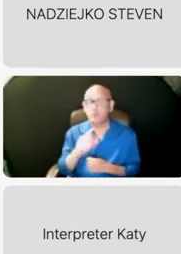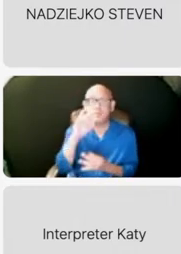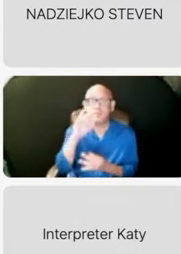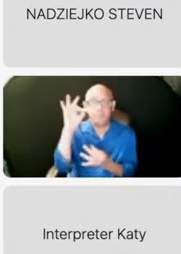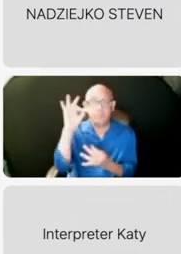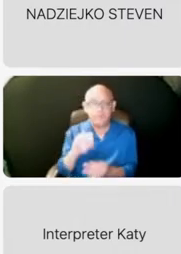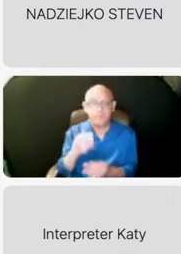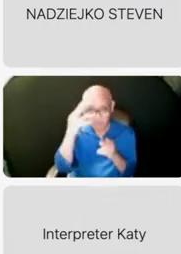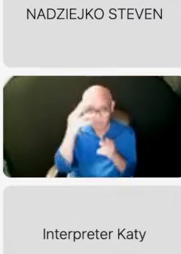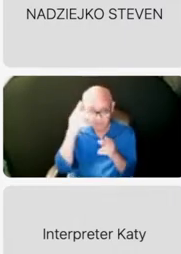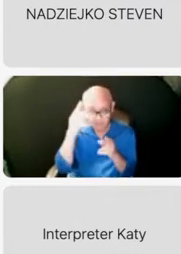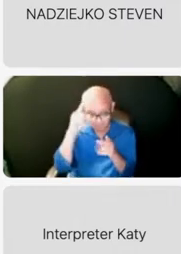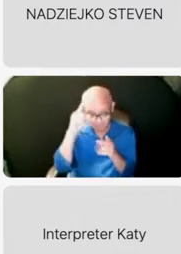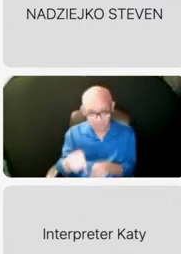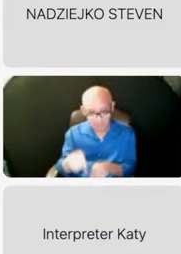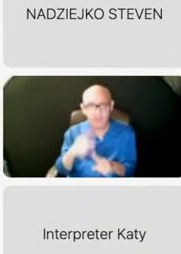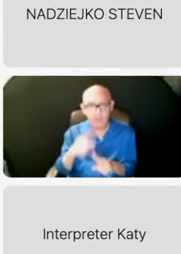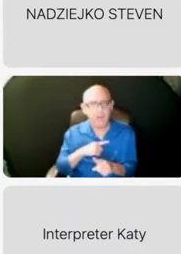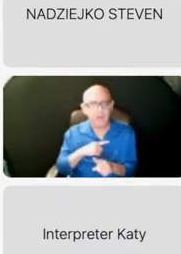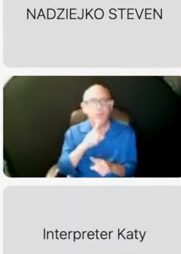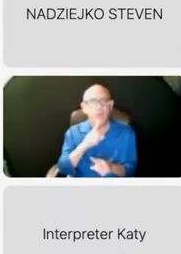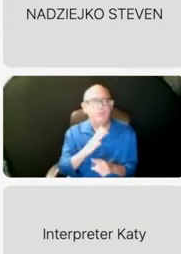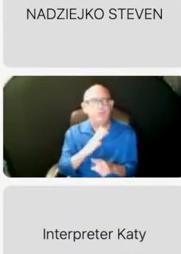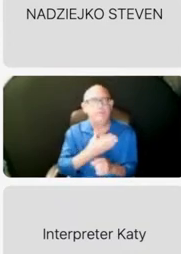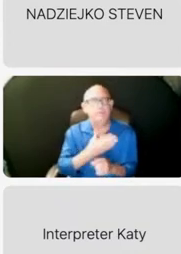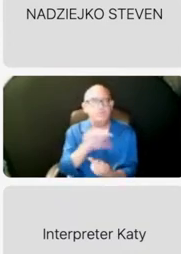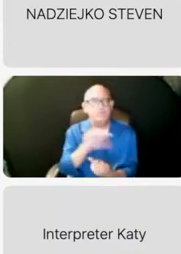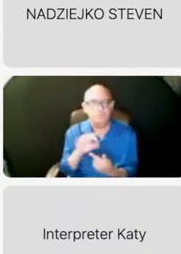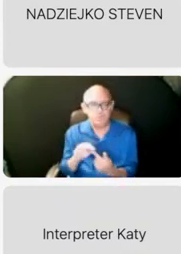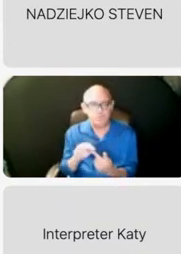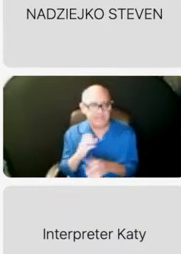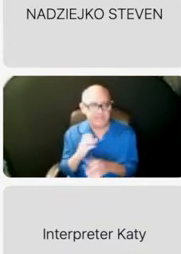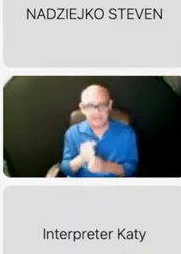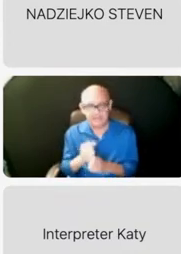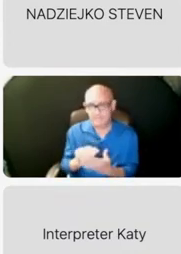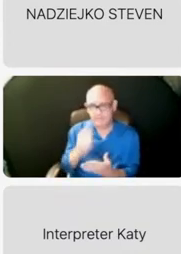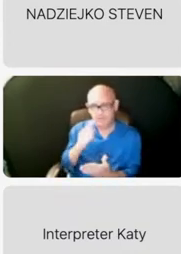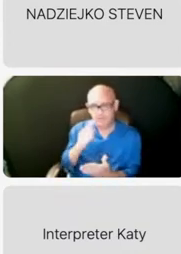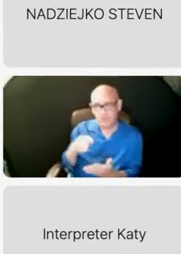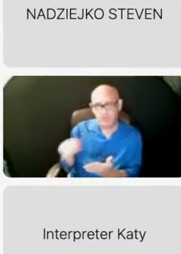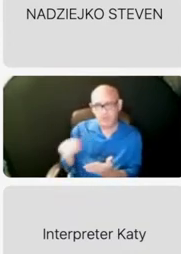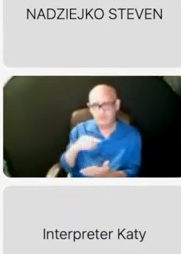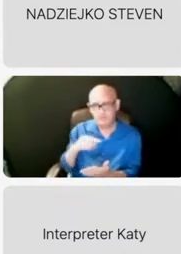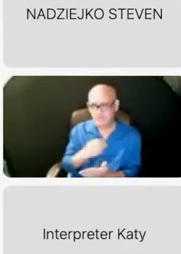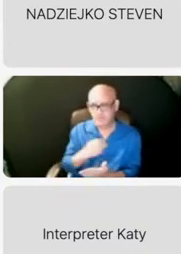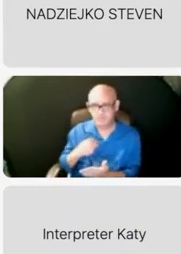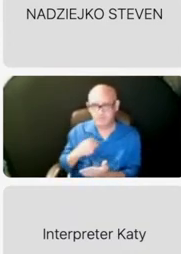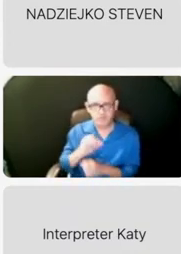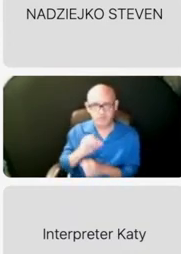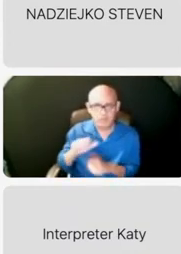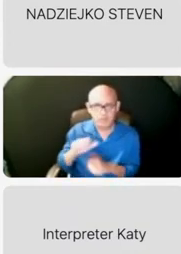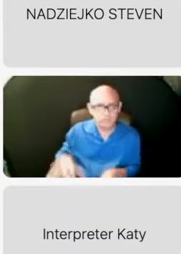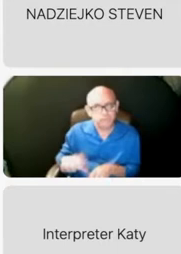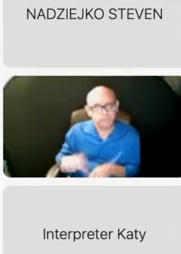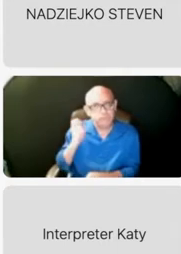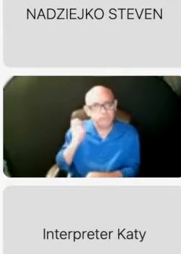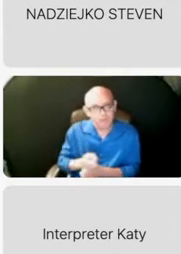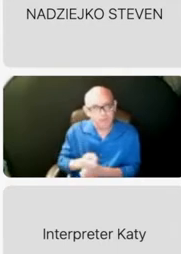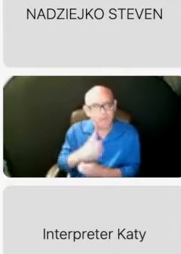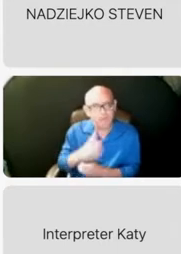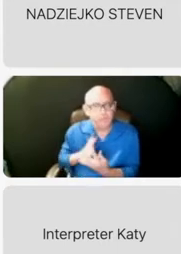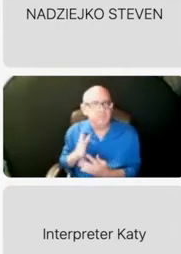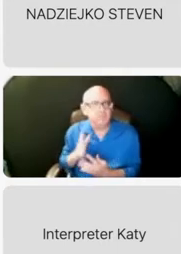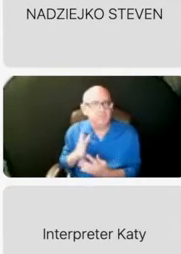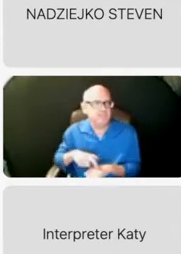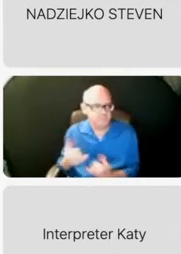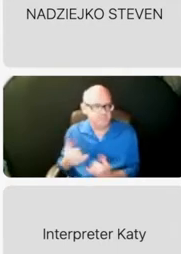needed money to our members who have been working diligently through these unprecedented times i believe this is a good start to get us